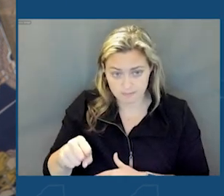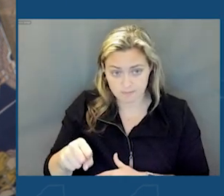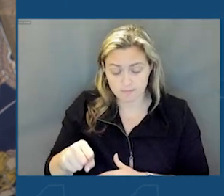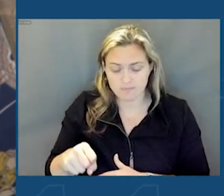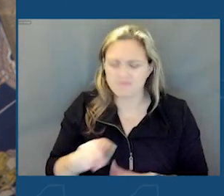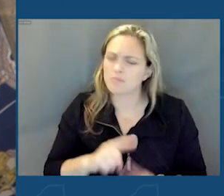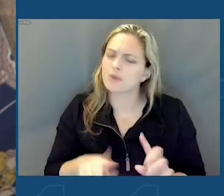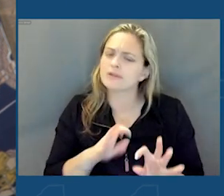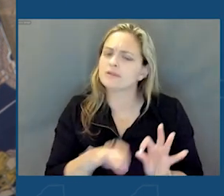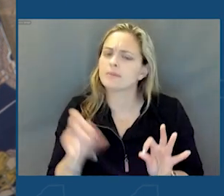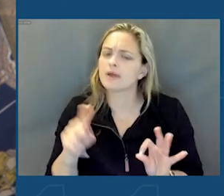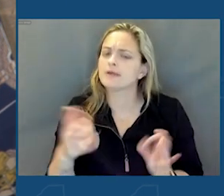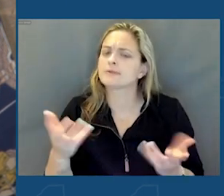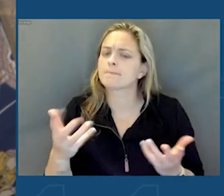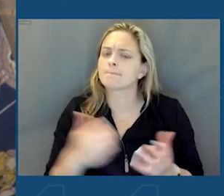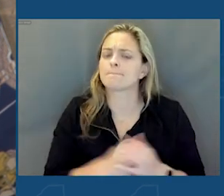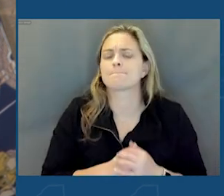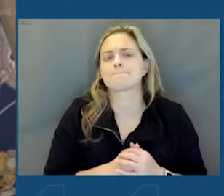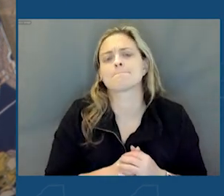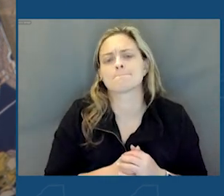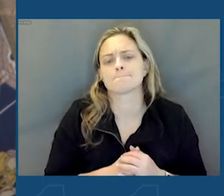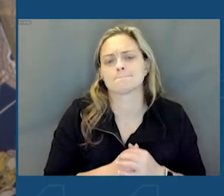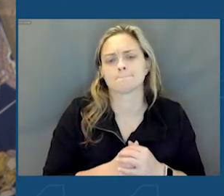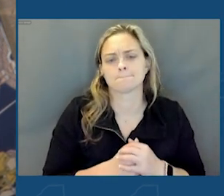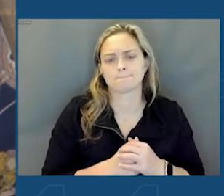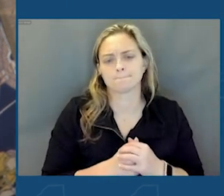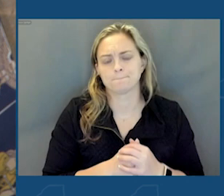simply ask us this.